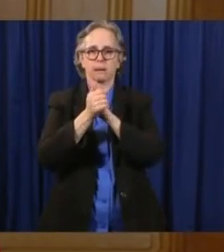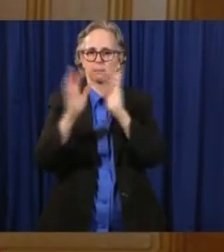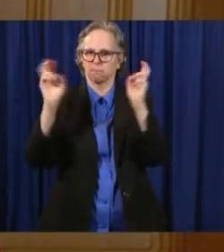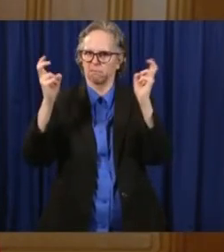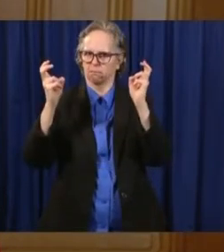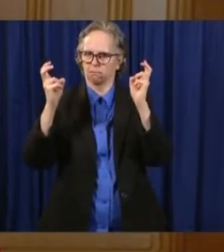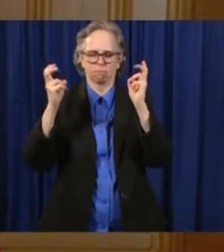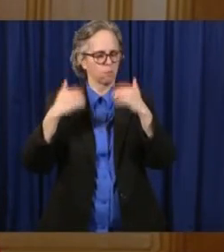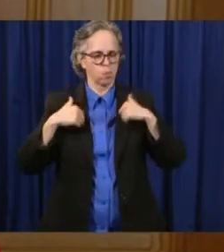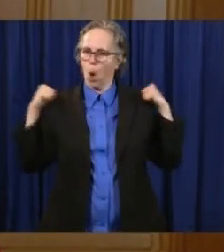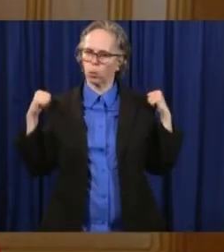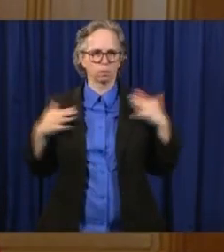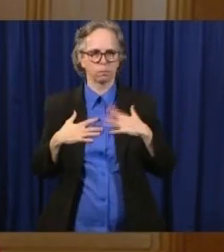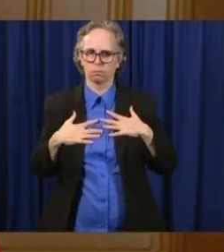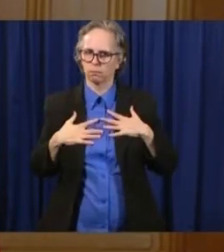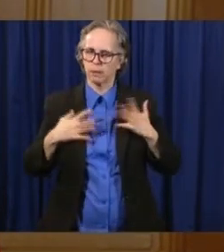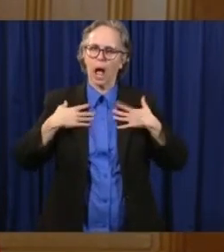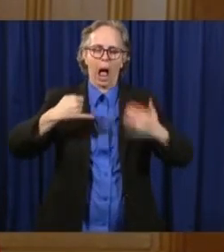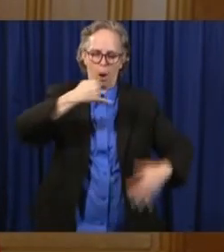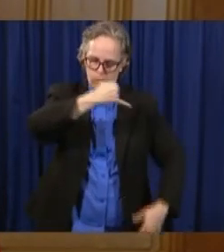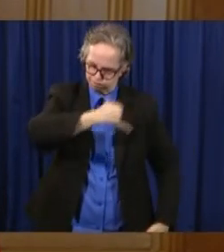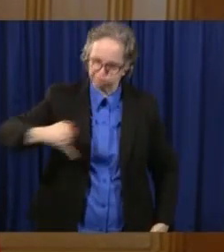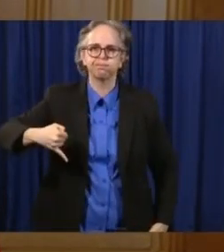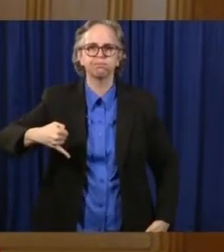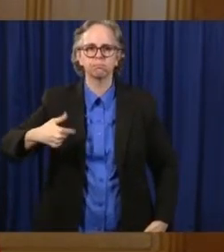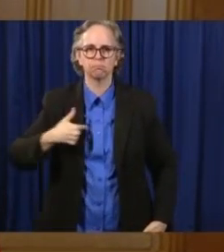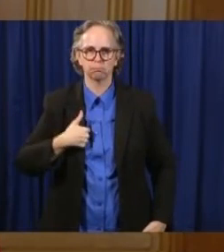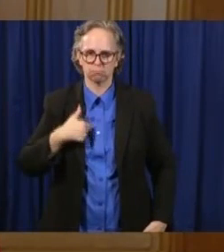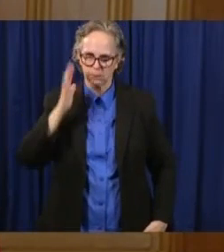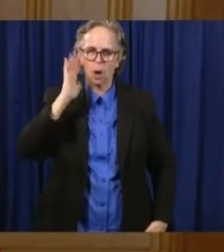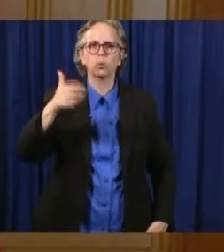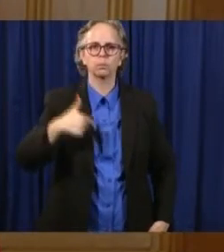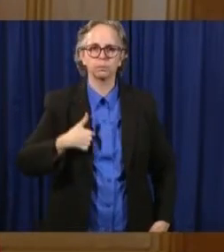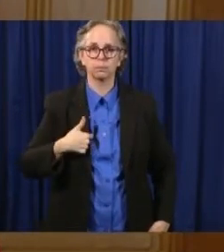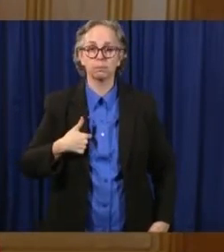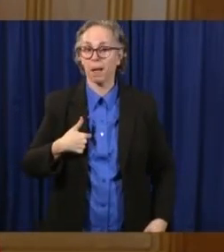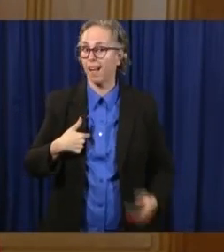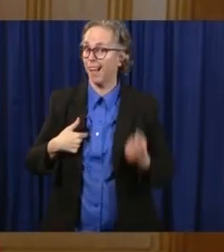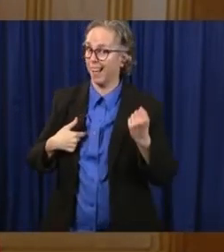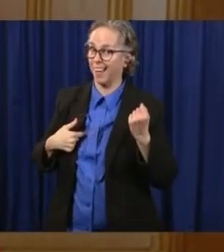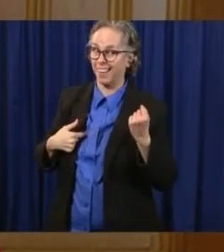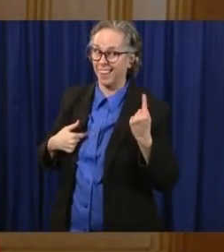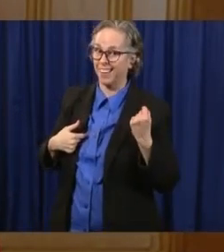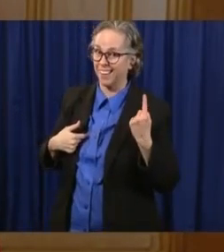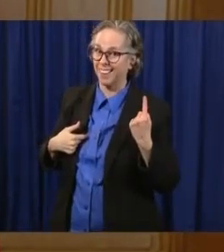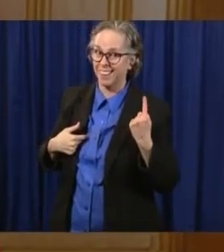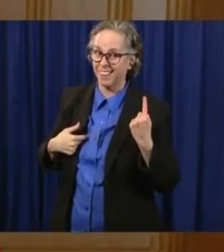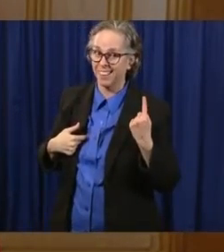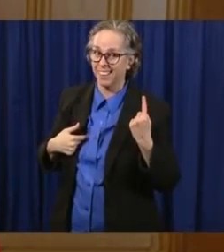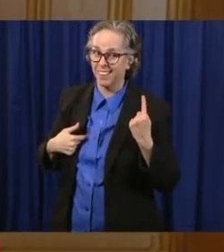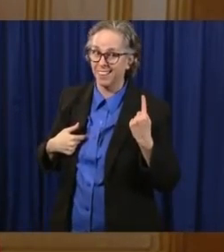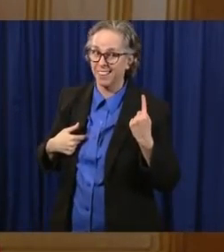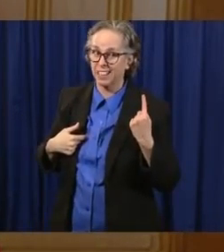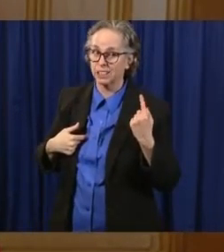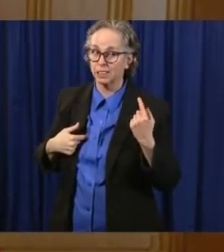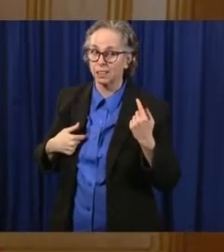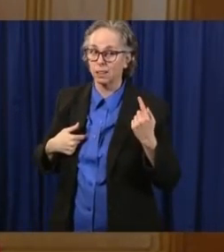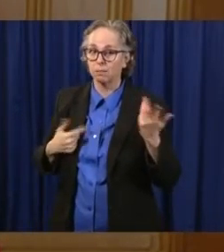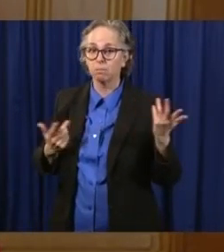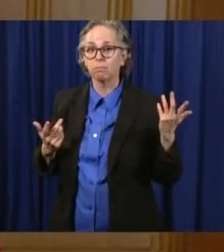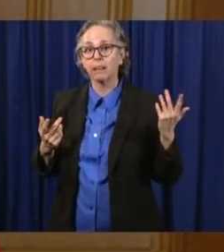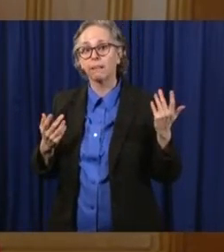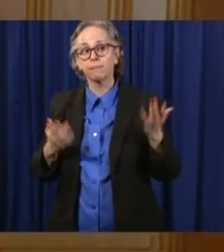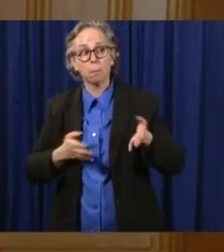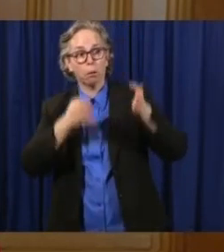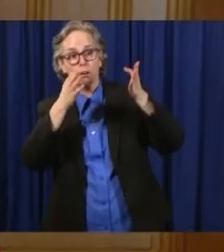drawn a line. We're not going to put someone who will stand in the door and stop